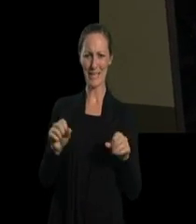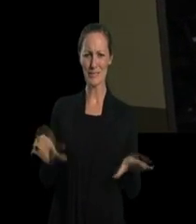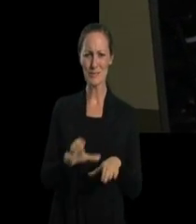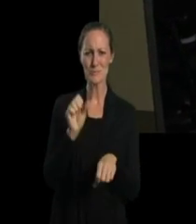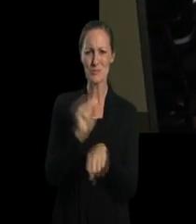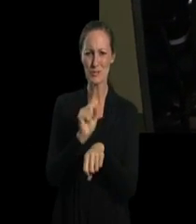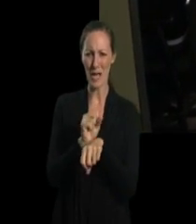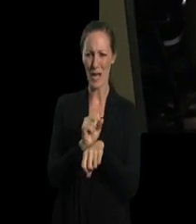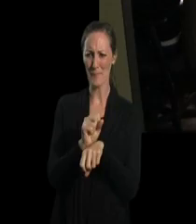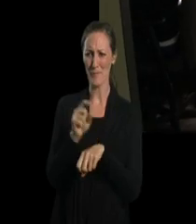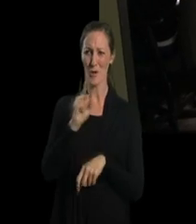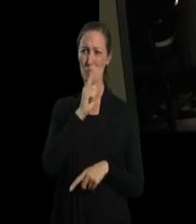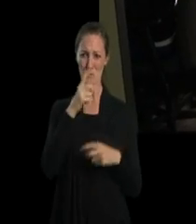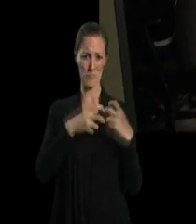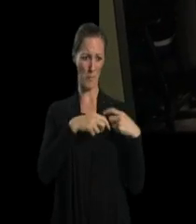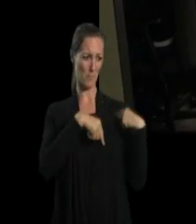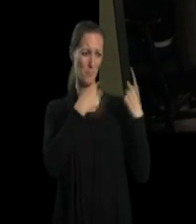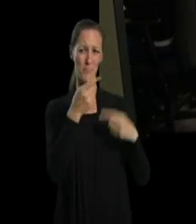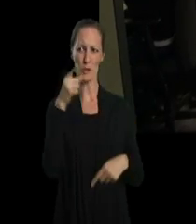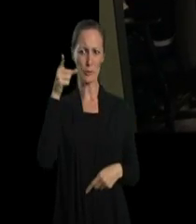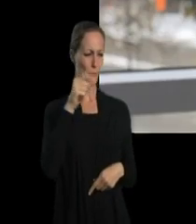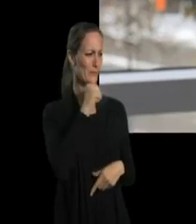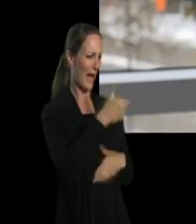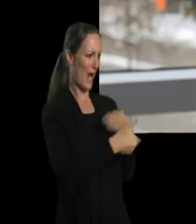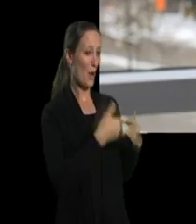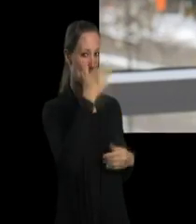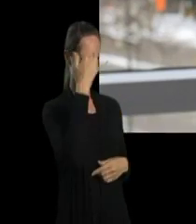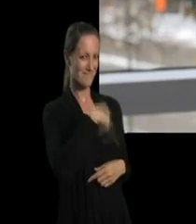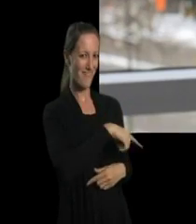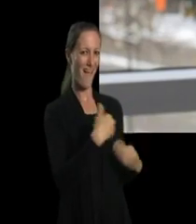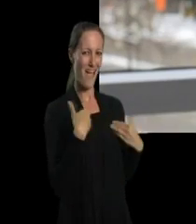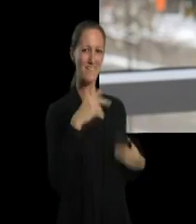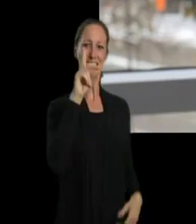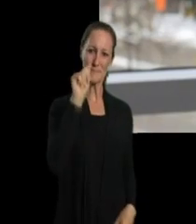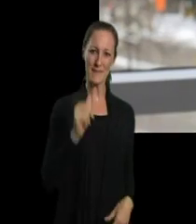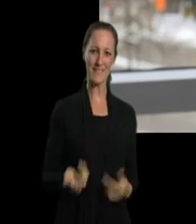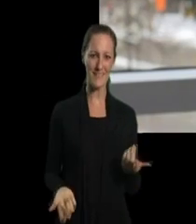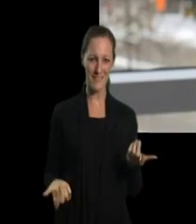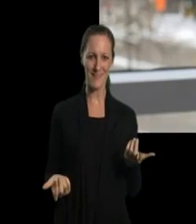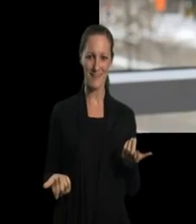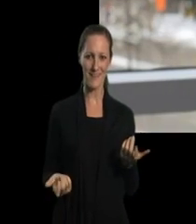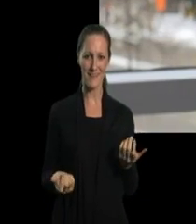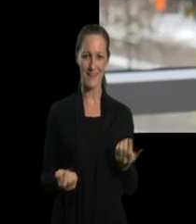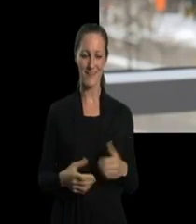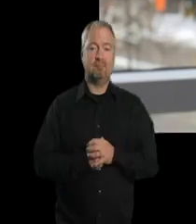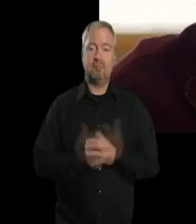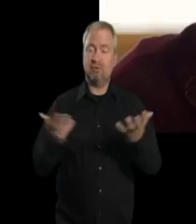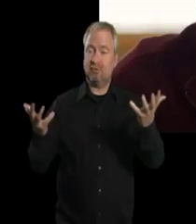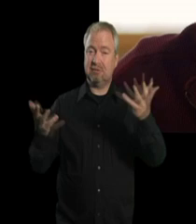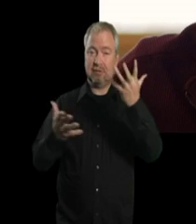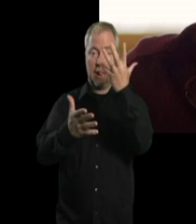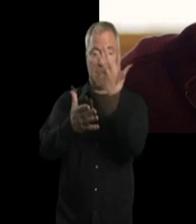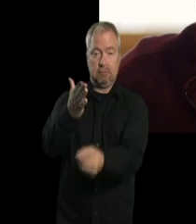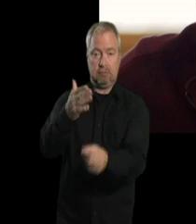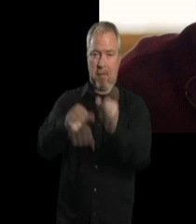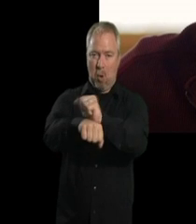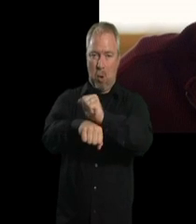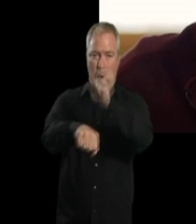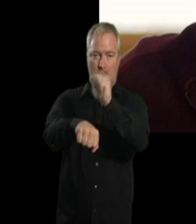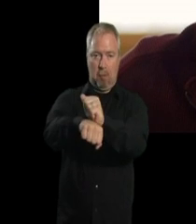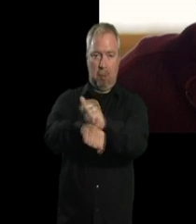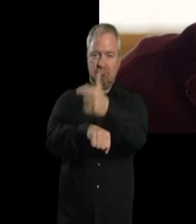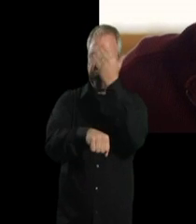expect employers to hire people who can't do the job. They never did. You just cannot not hire us because we're disabled. The biggest gap still